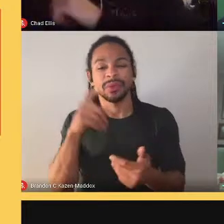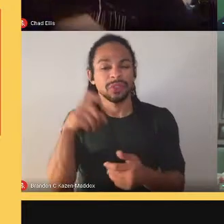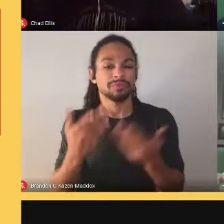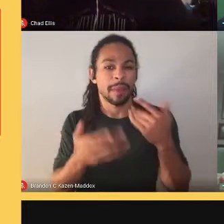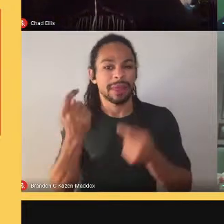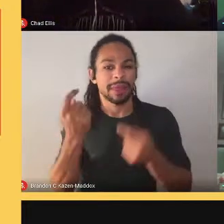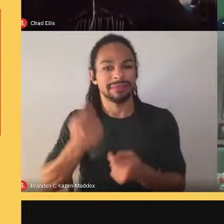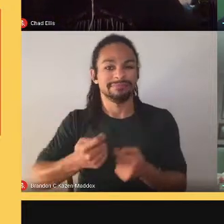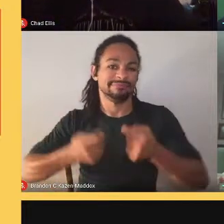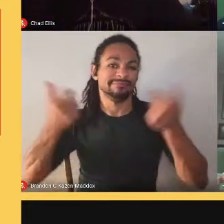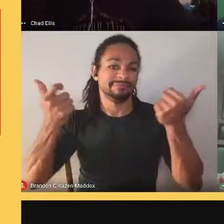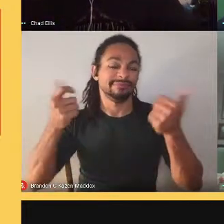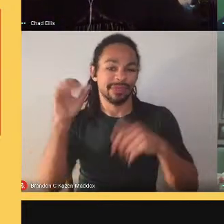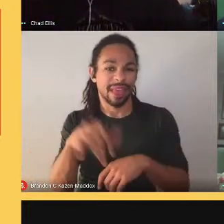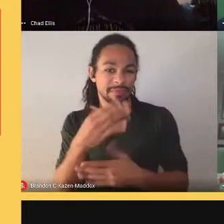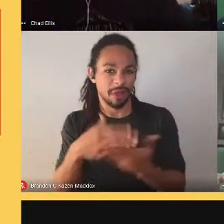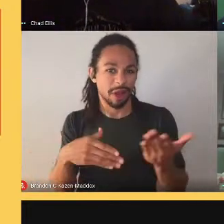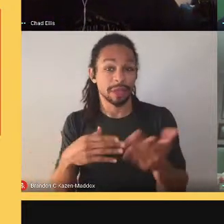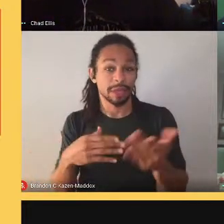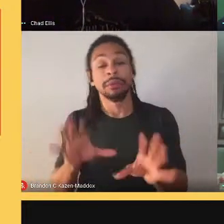Certainly this is an opinion, you know.